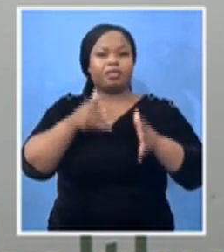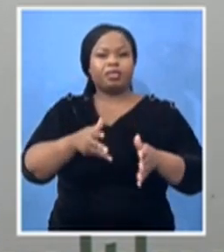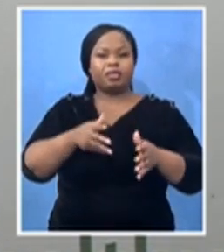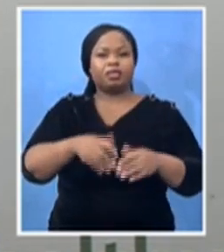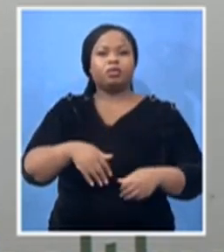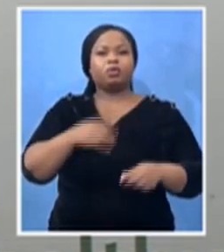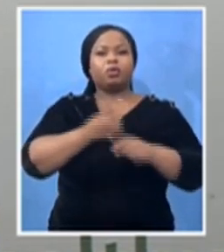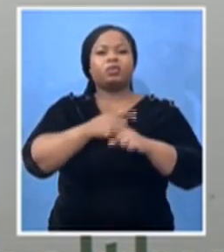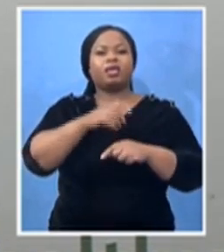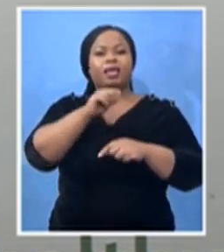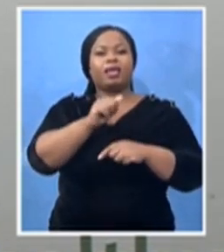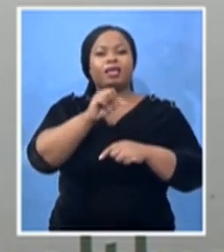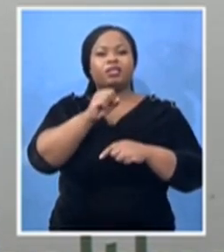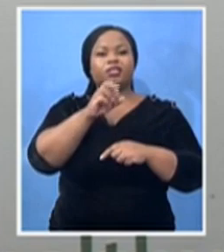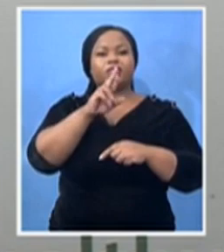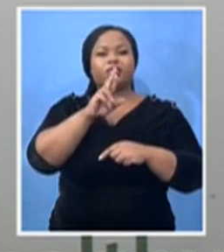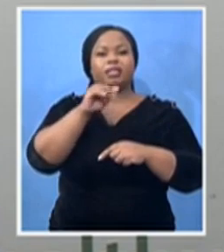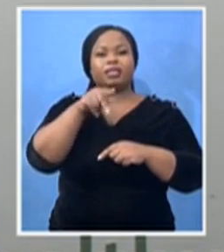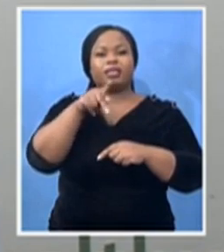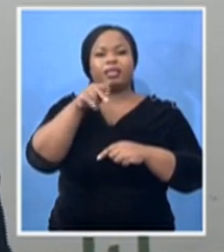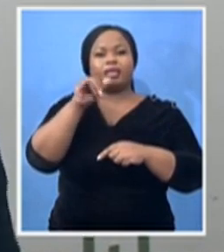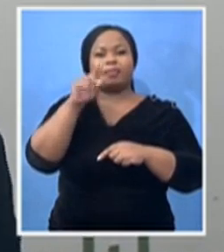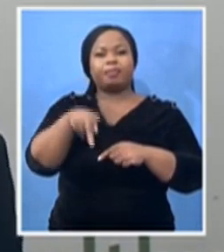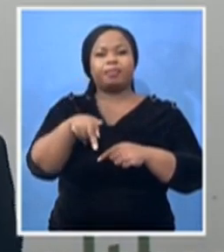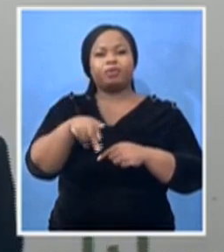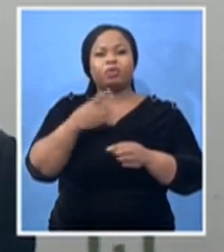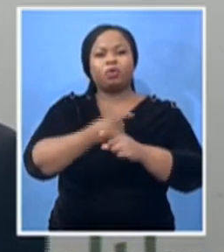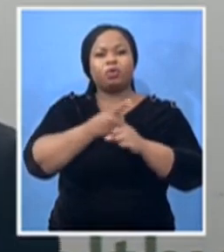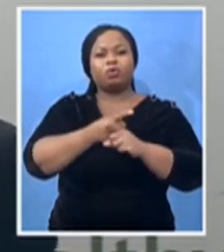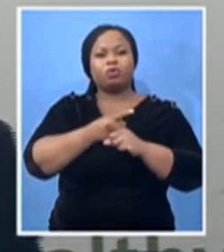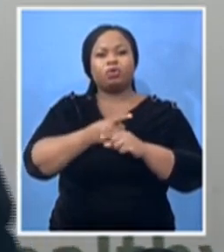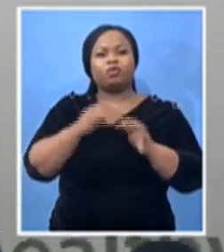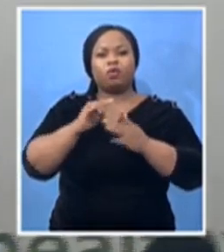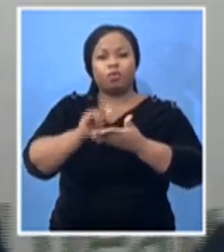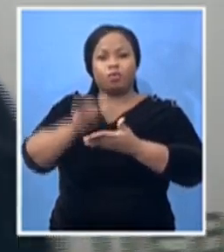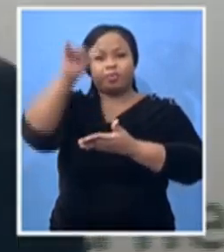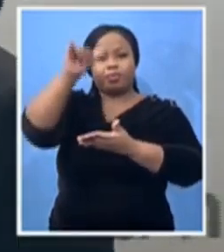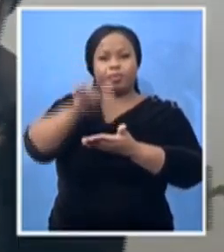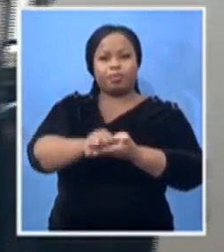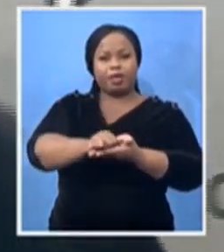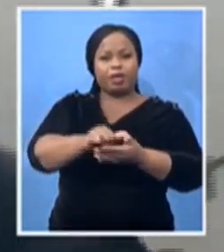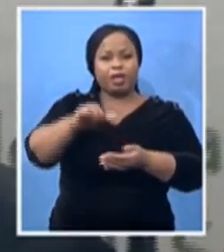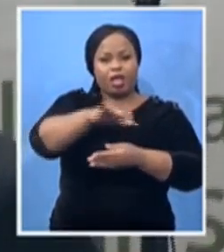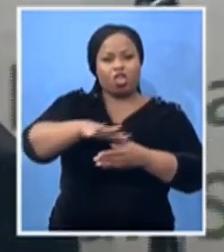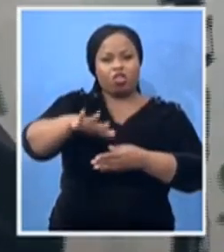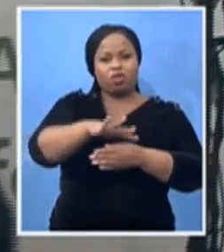small planes. Thank you. Feel welcome.